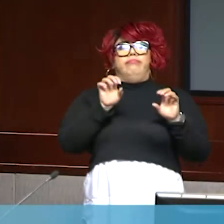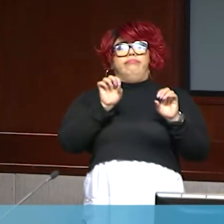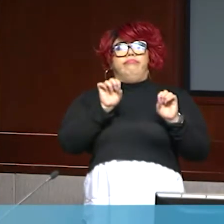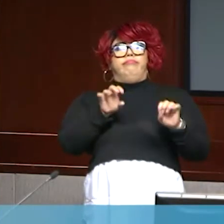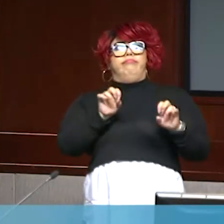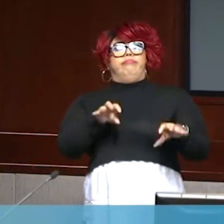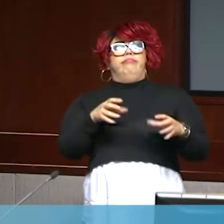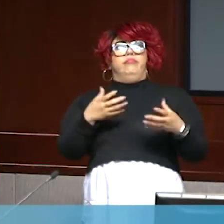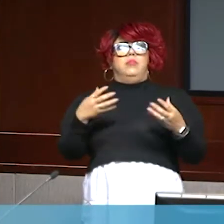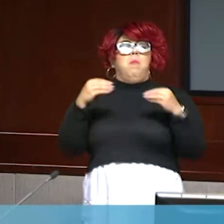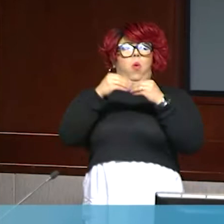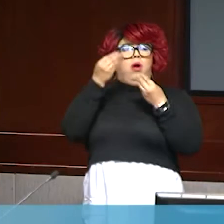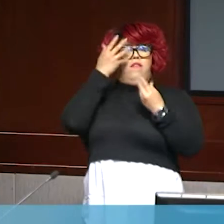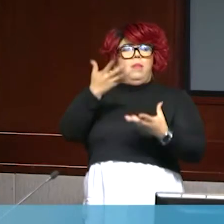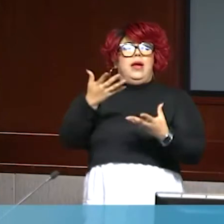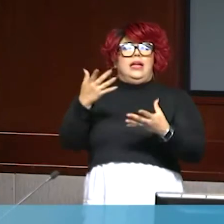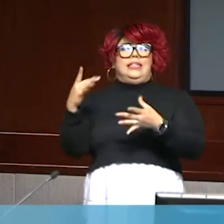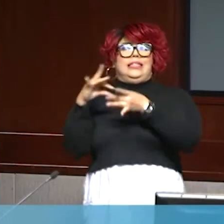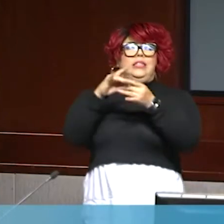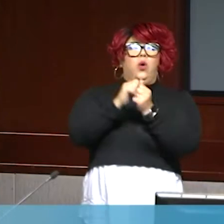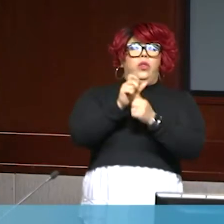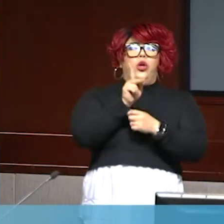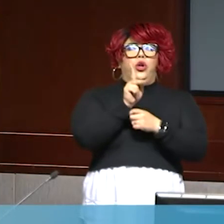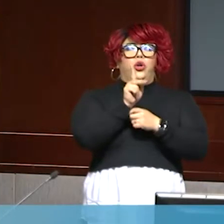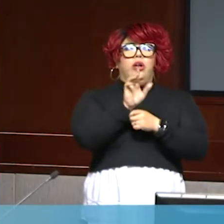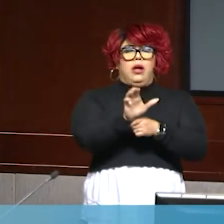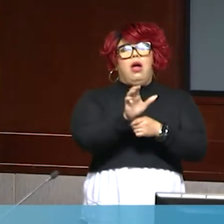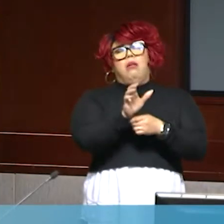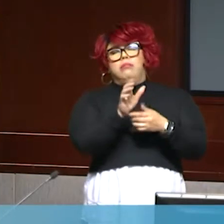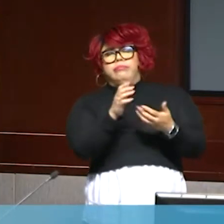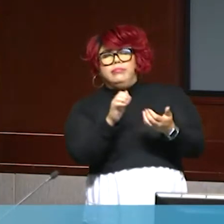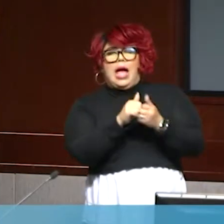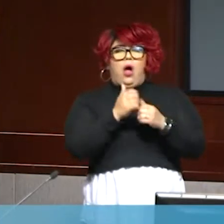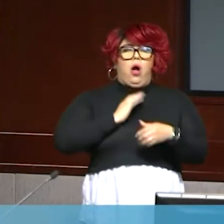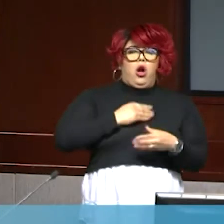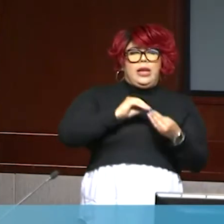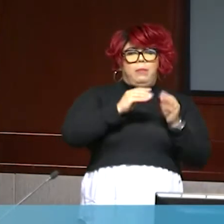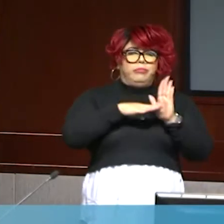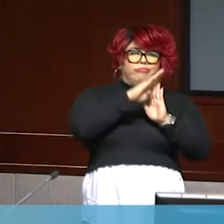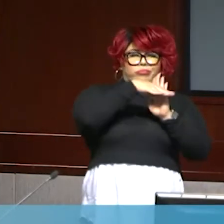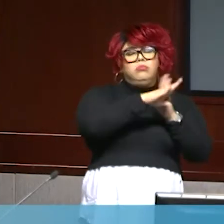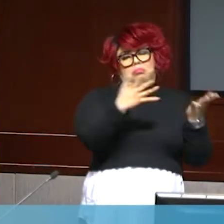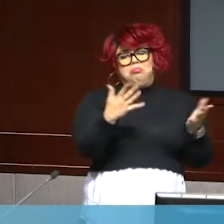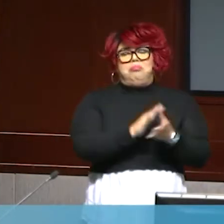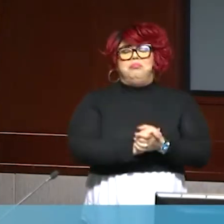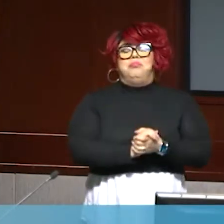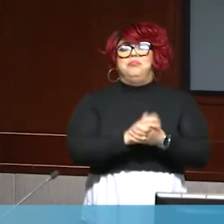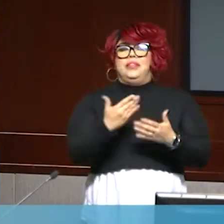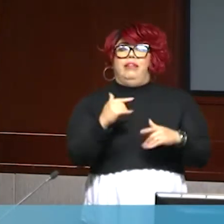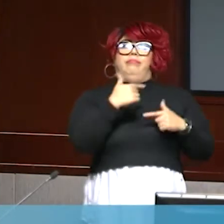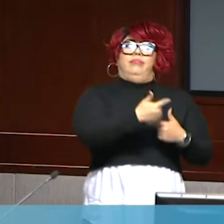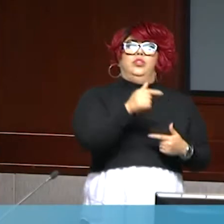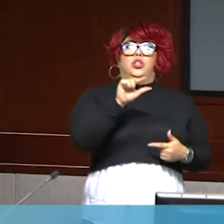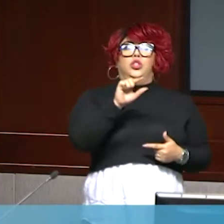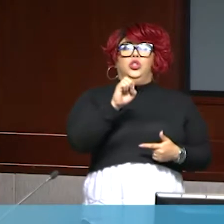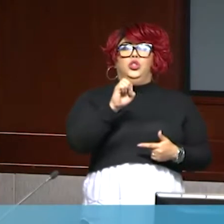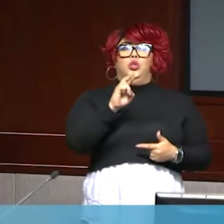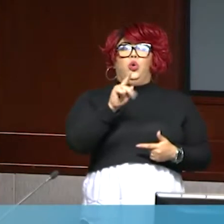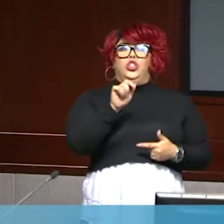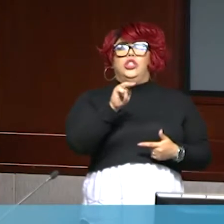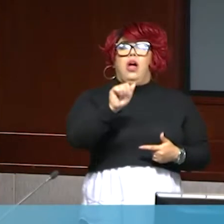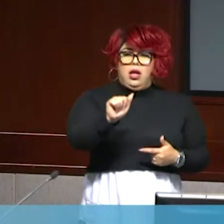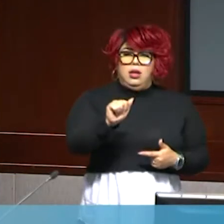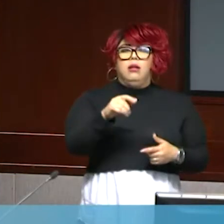Kern County and where they see some of our numbers going. But we'll deal with that next week. With that, I think I'm going to ask Georgiana Armstrong to come up and talk